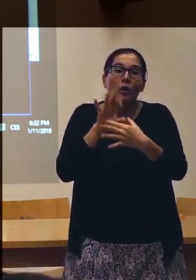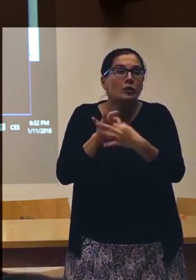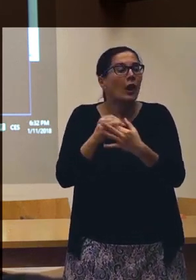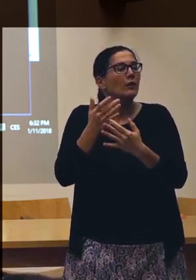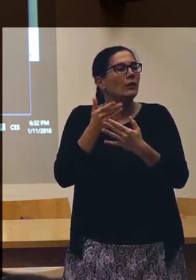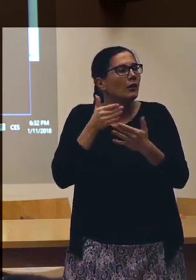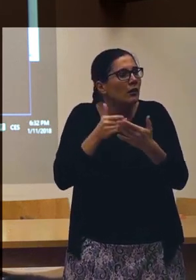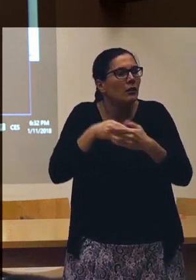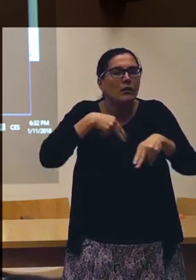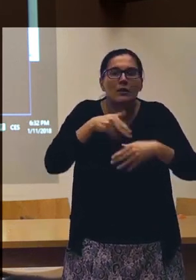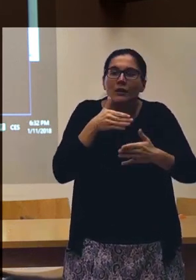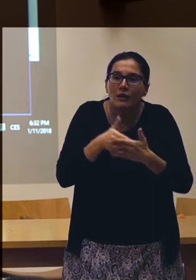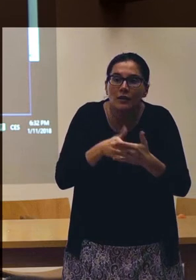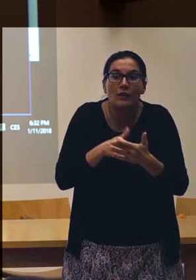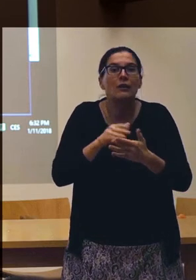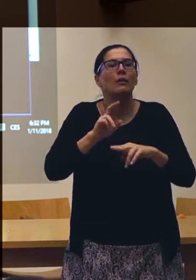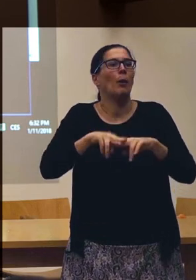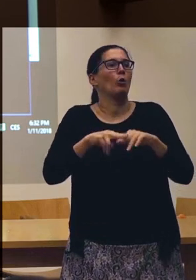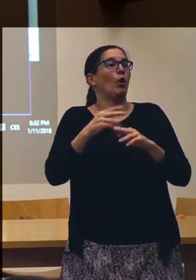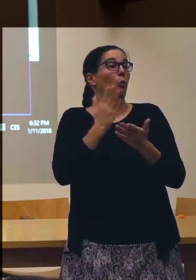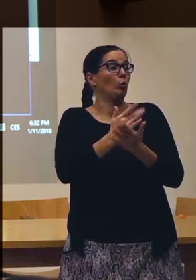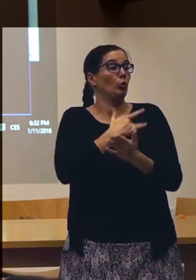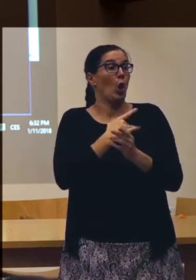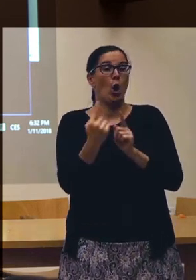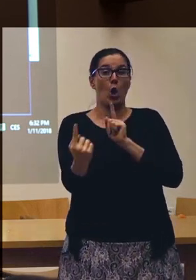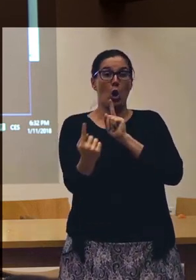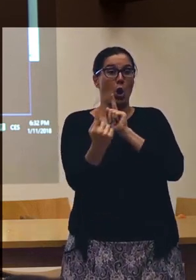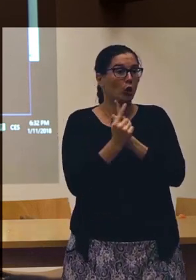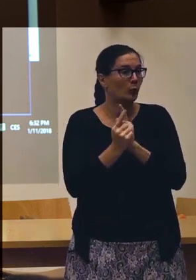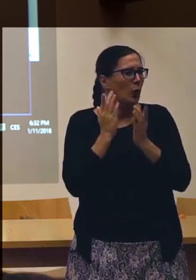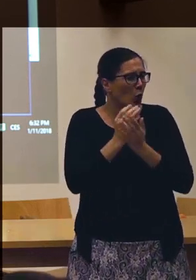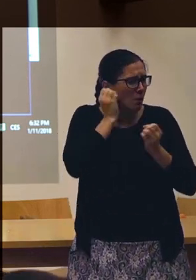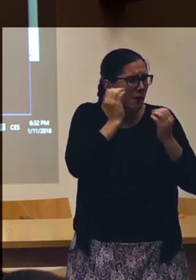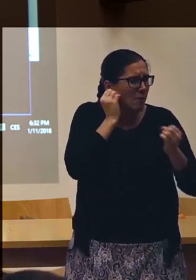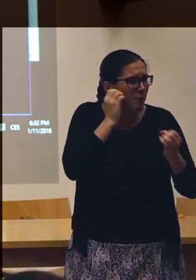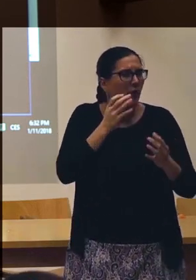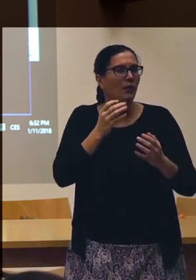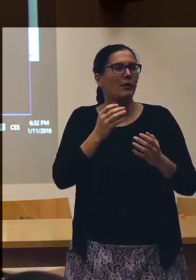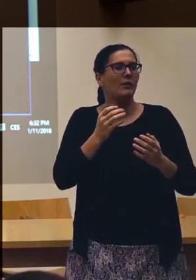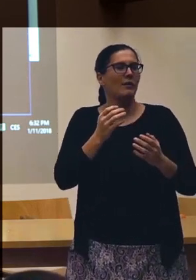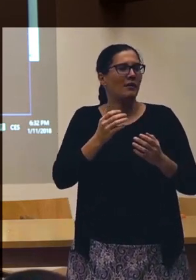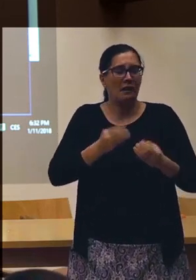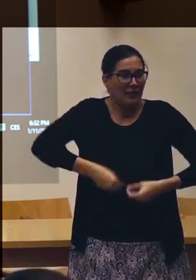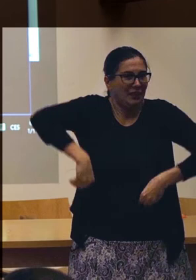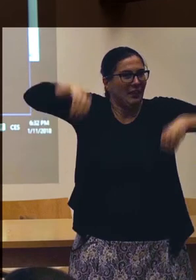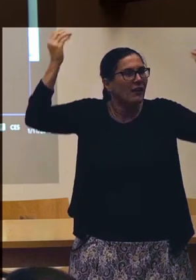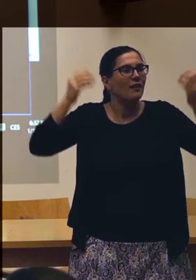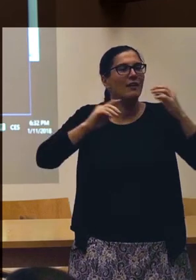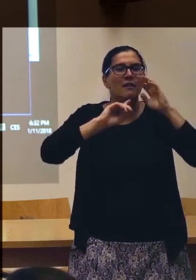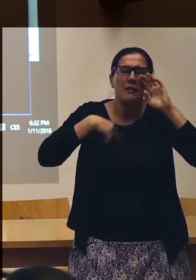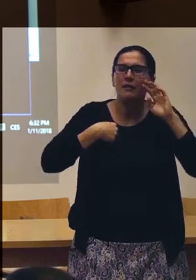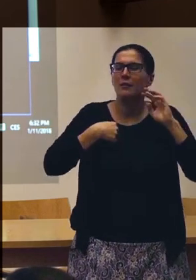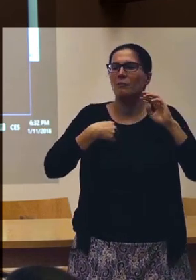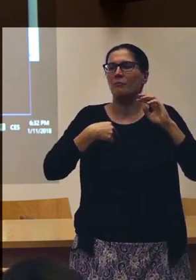and started to have a huge scandal. It's like, Garage Museum, you're talking like you are a representative of Garage